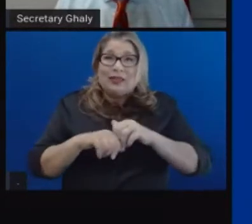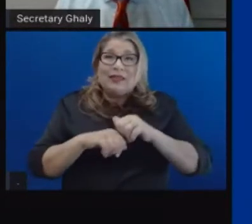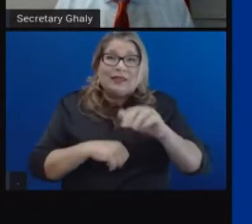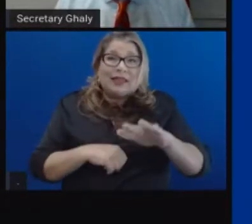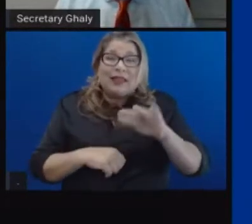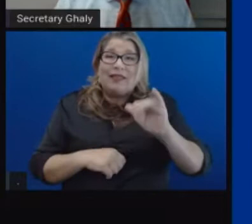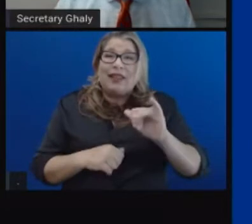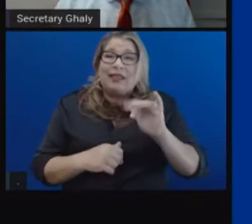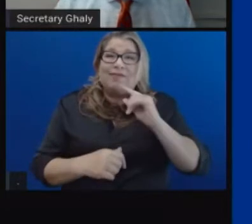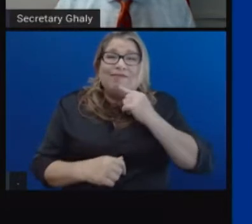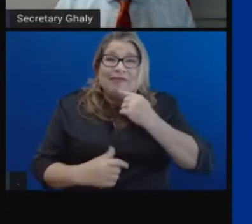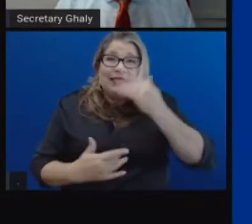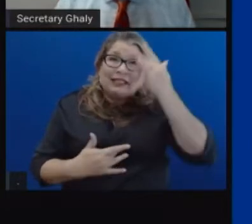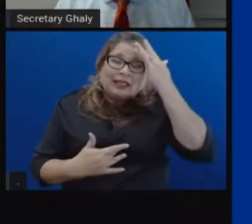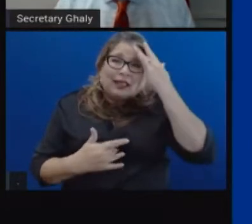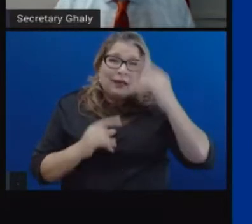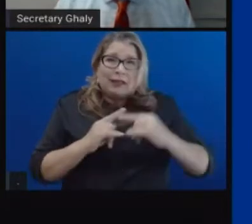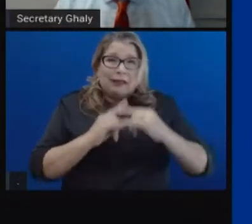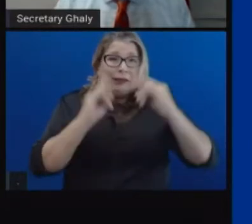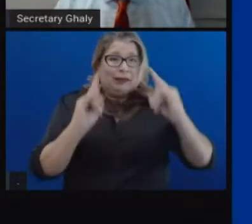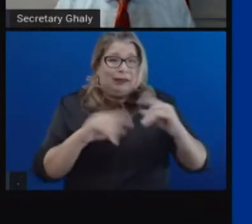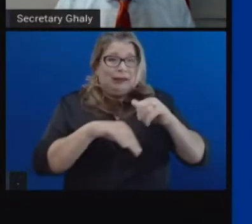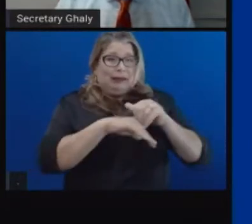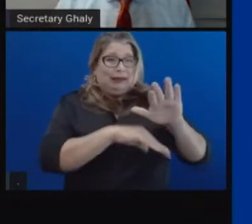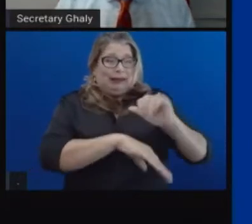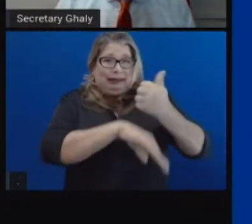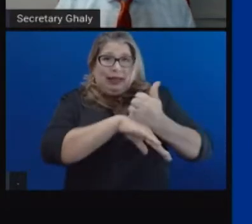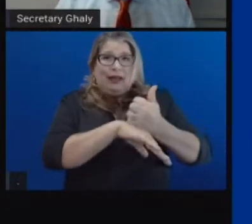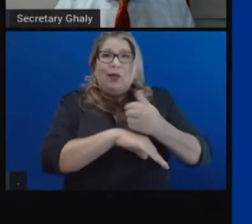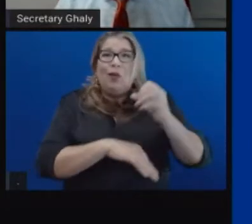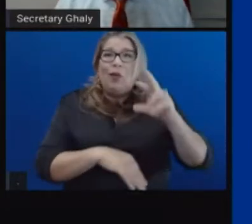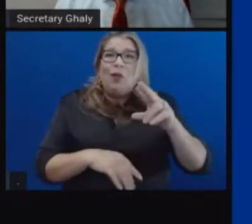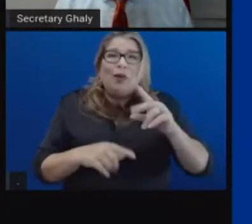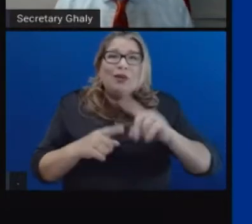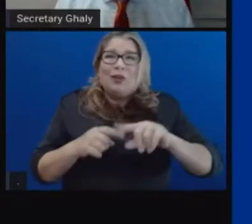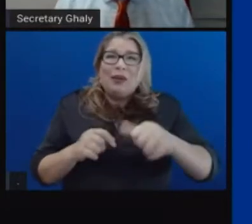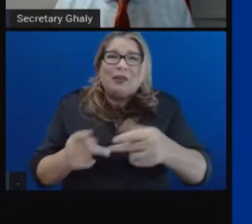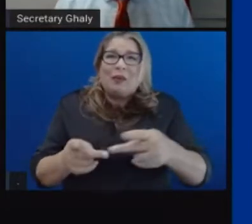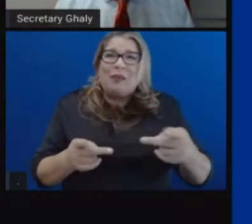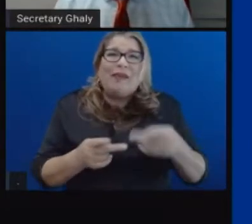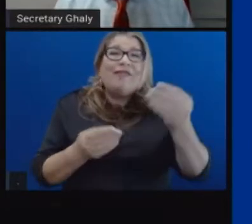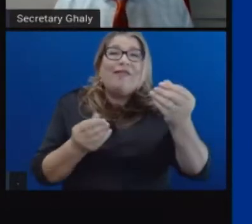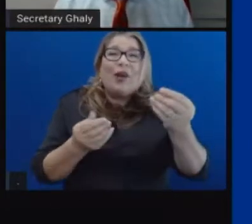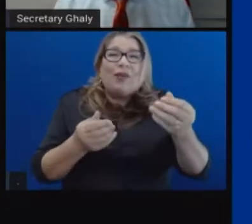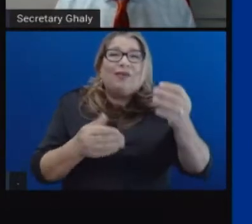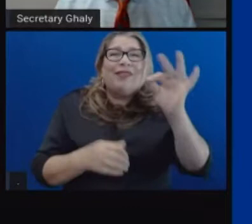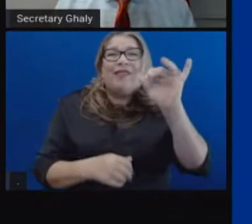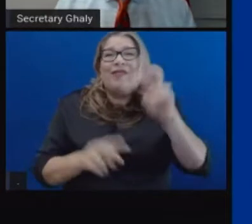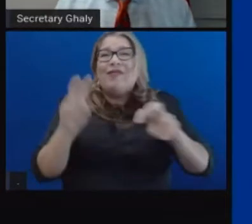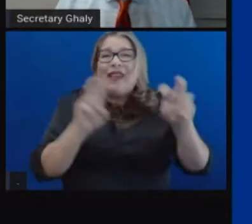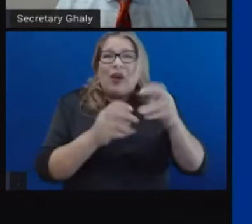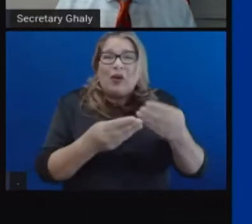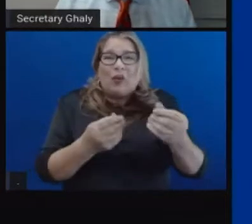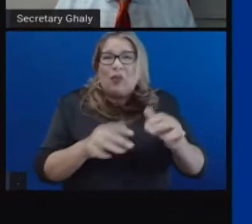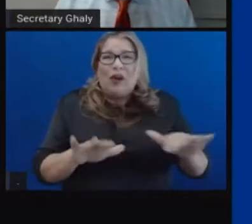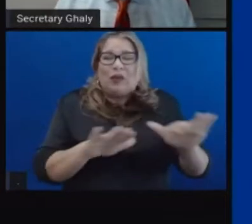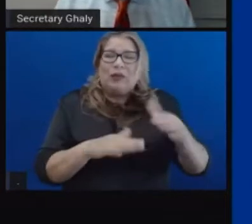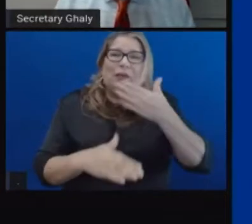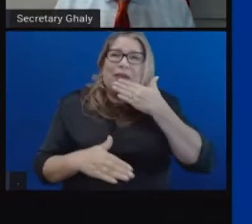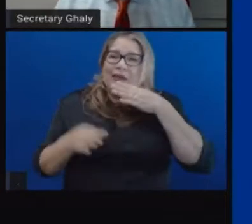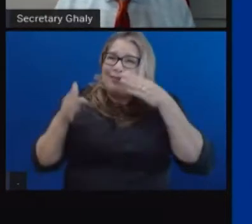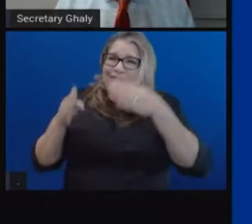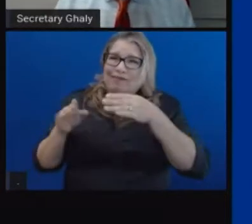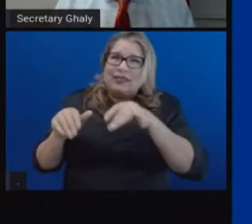critical supports, X-ray, other radiology, pharmacy, food services, all leveraging those on the campus.